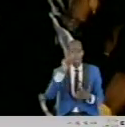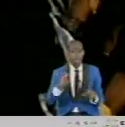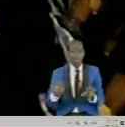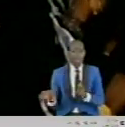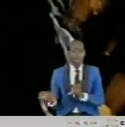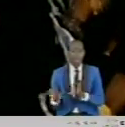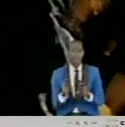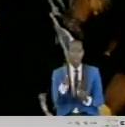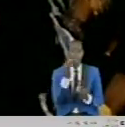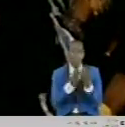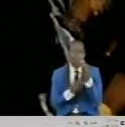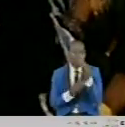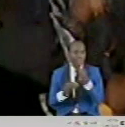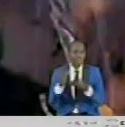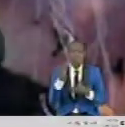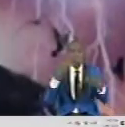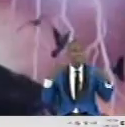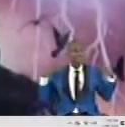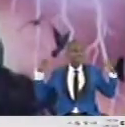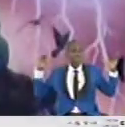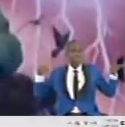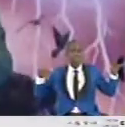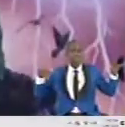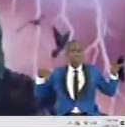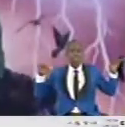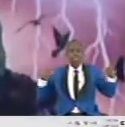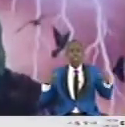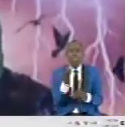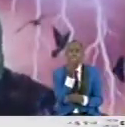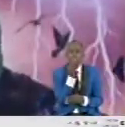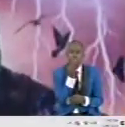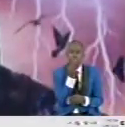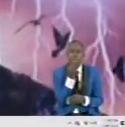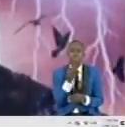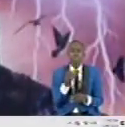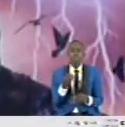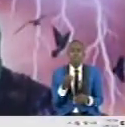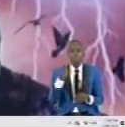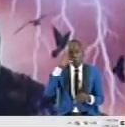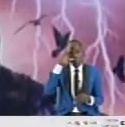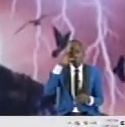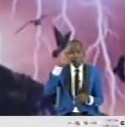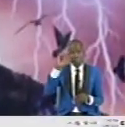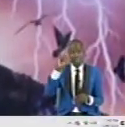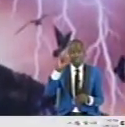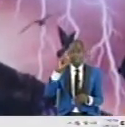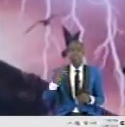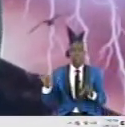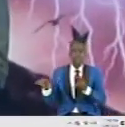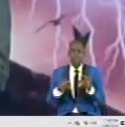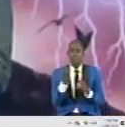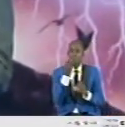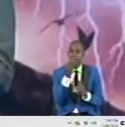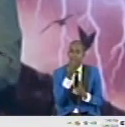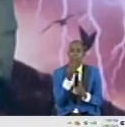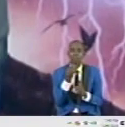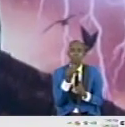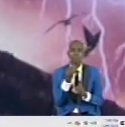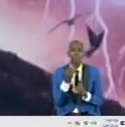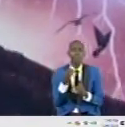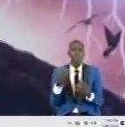jail sport man did each Angel's food why